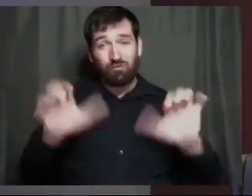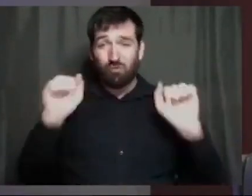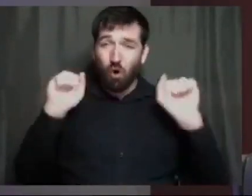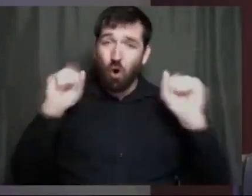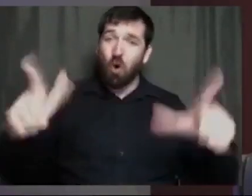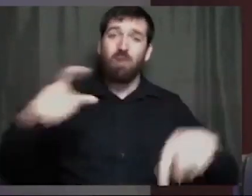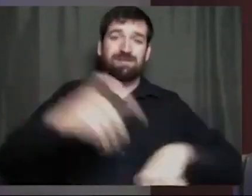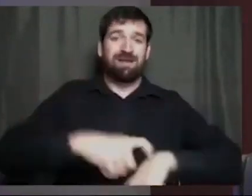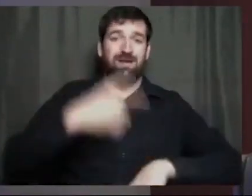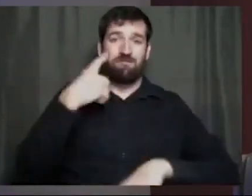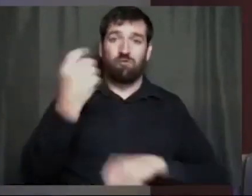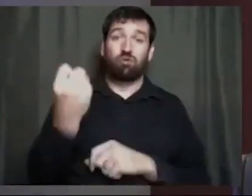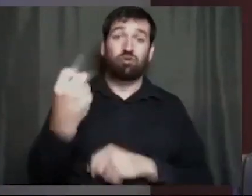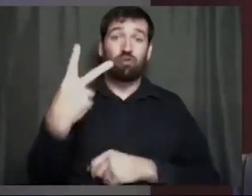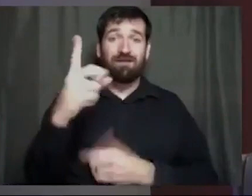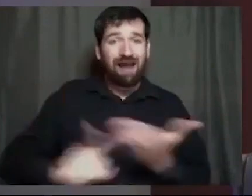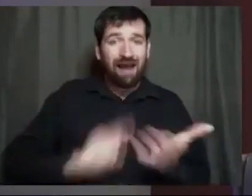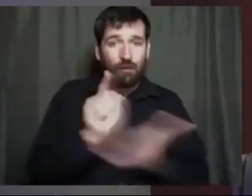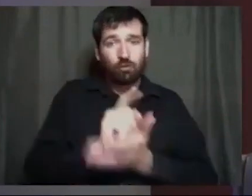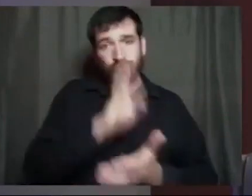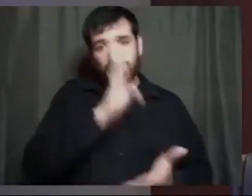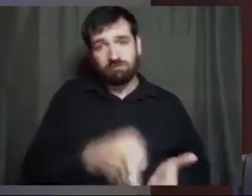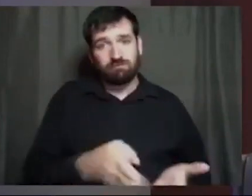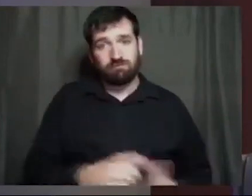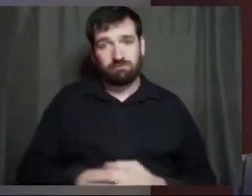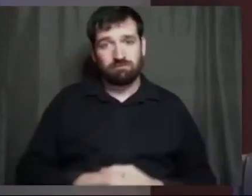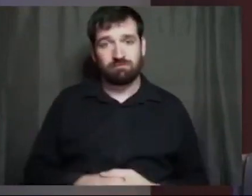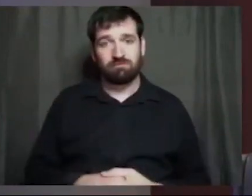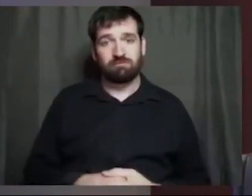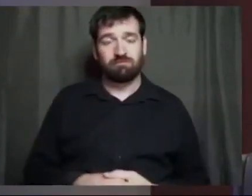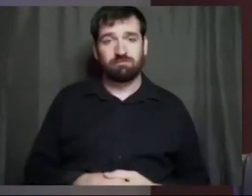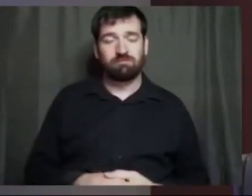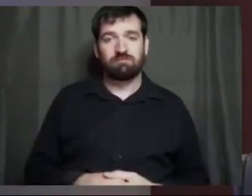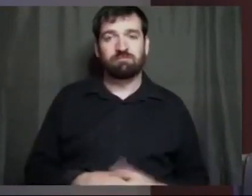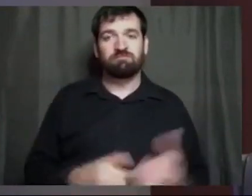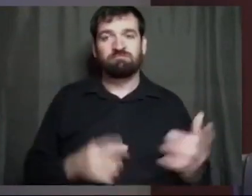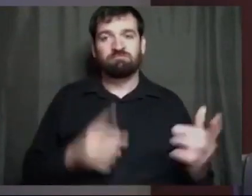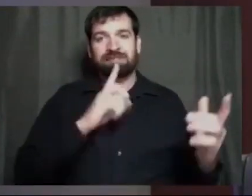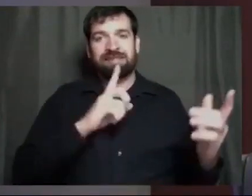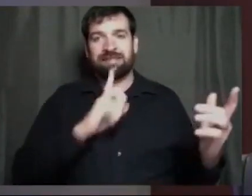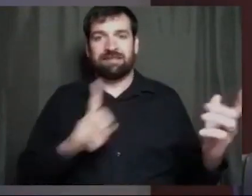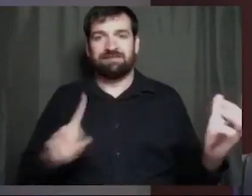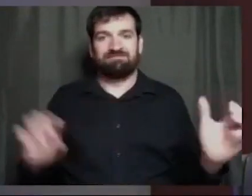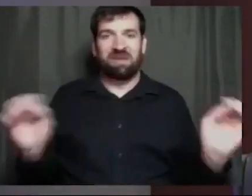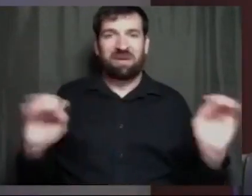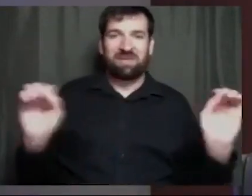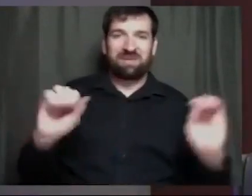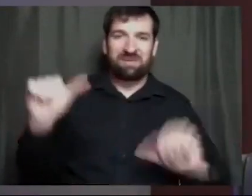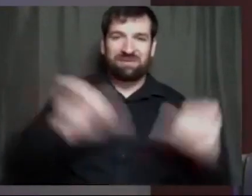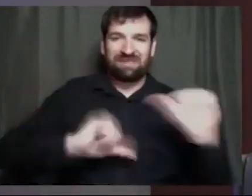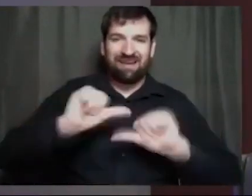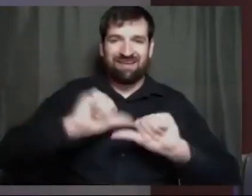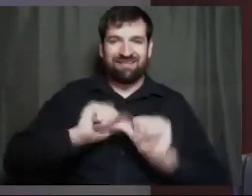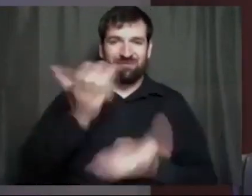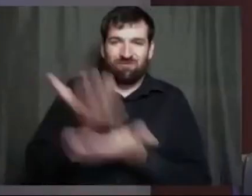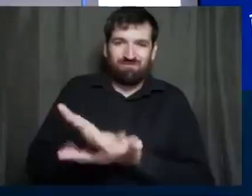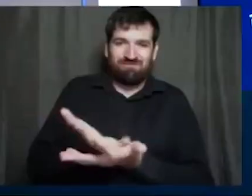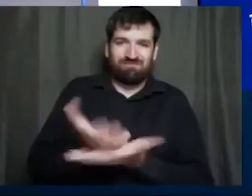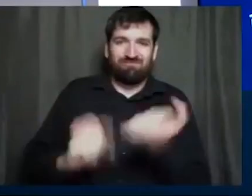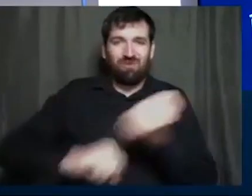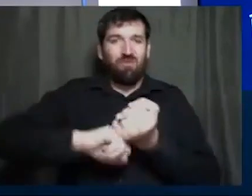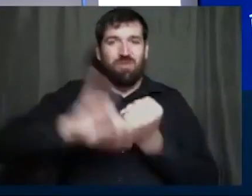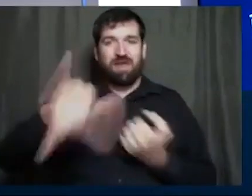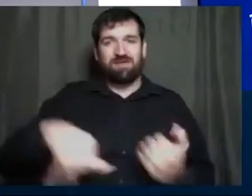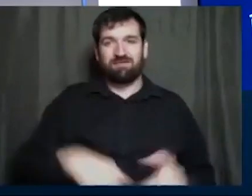time, and so there's really just no science behind those claims.